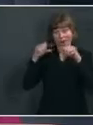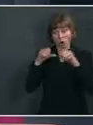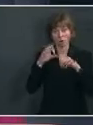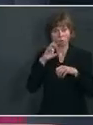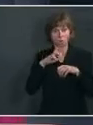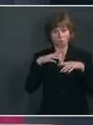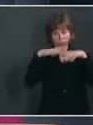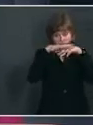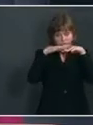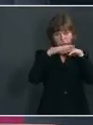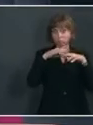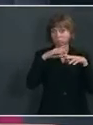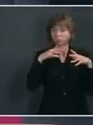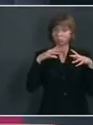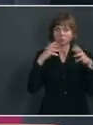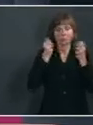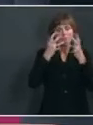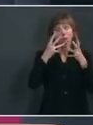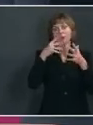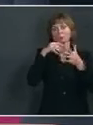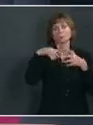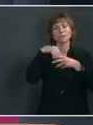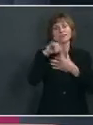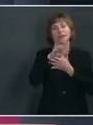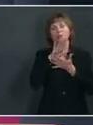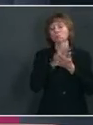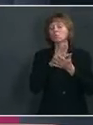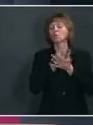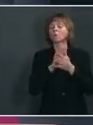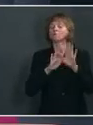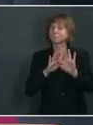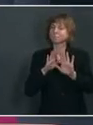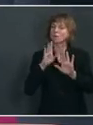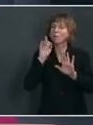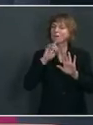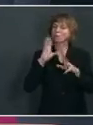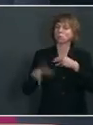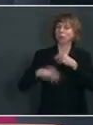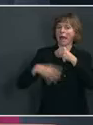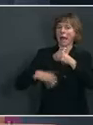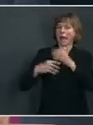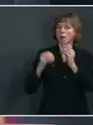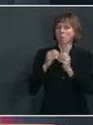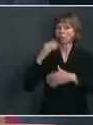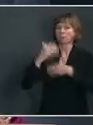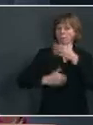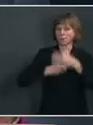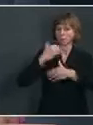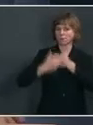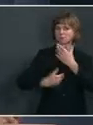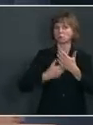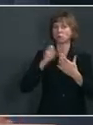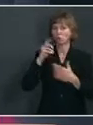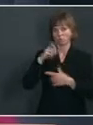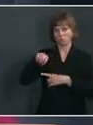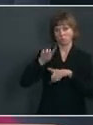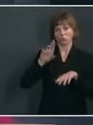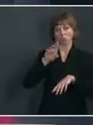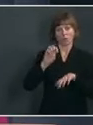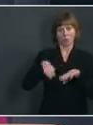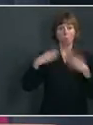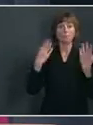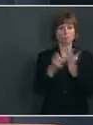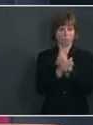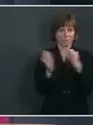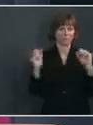traffic, that there are going to need to be a lot of steps put in place in order to make the schools reopening safe. But we